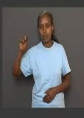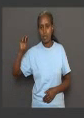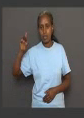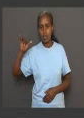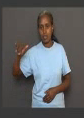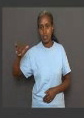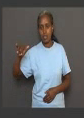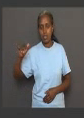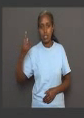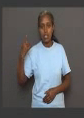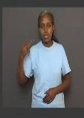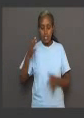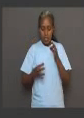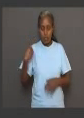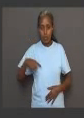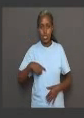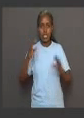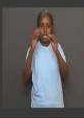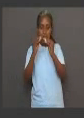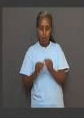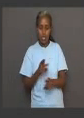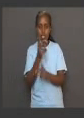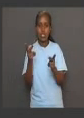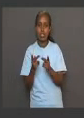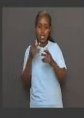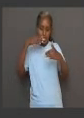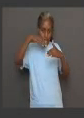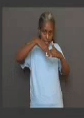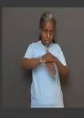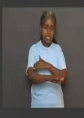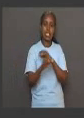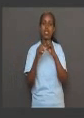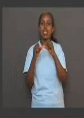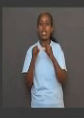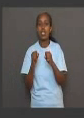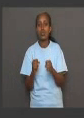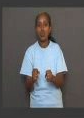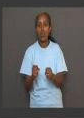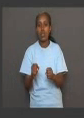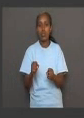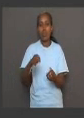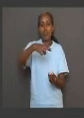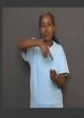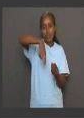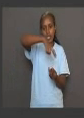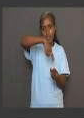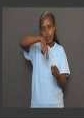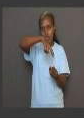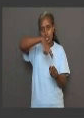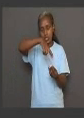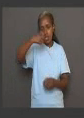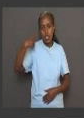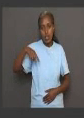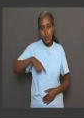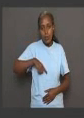If we calculate the space inside a solid of revolution, we can